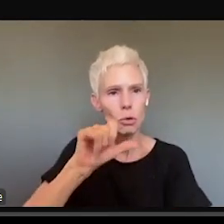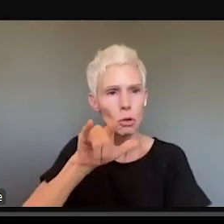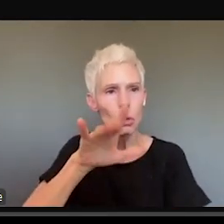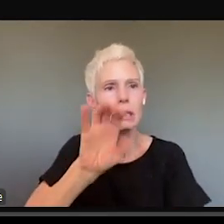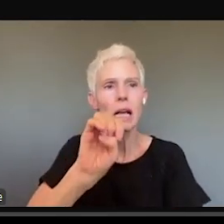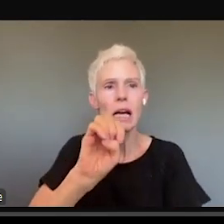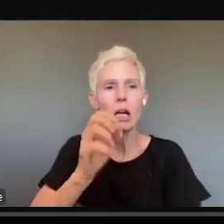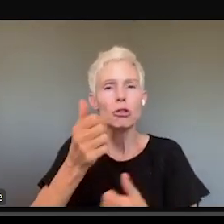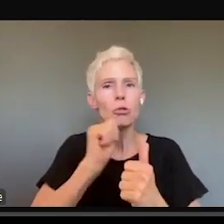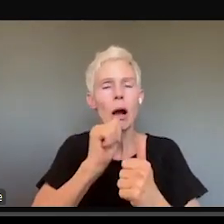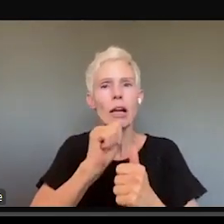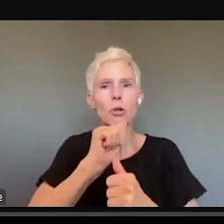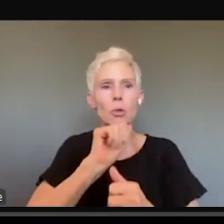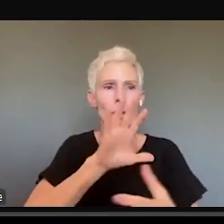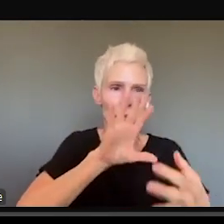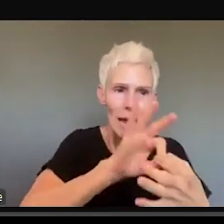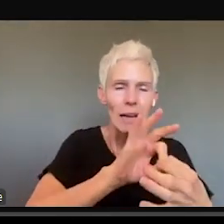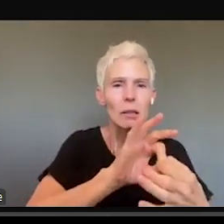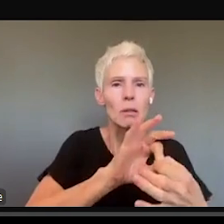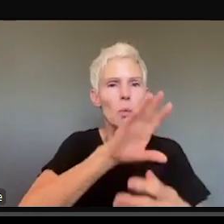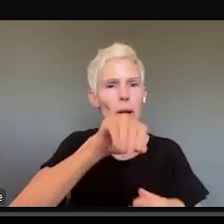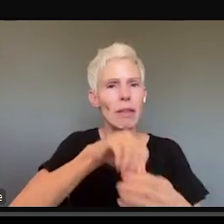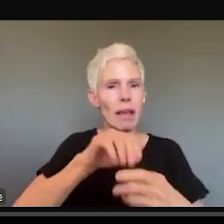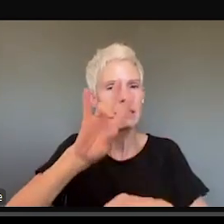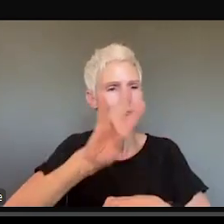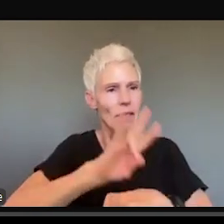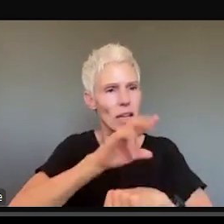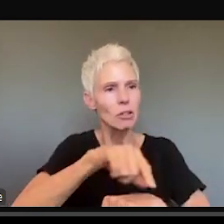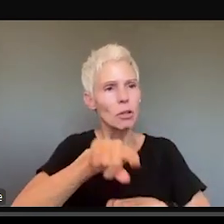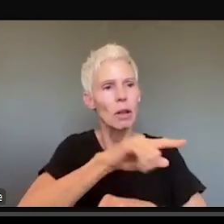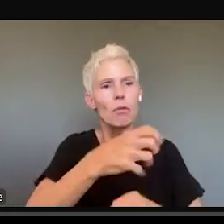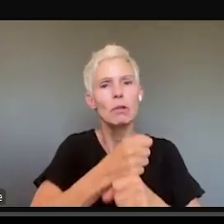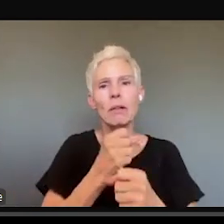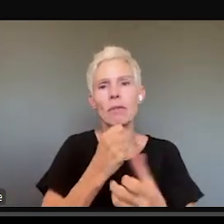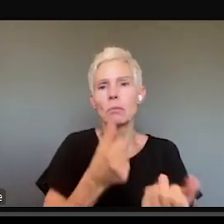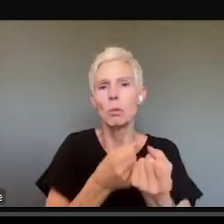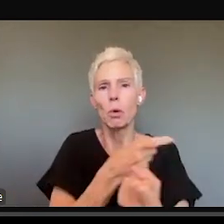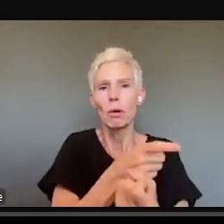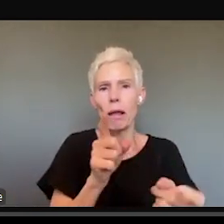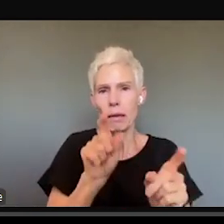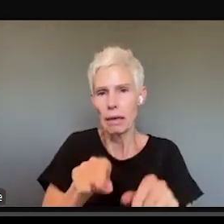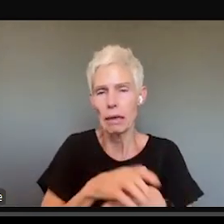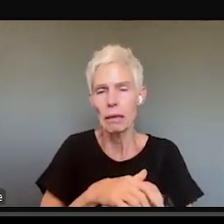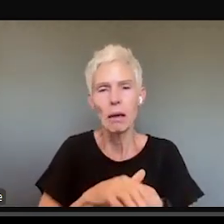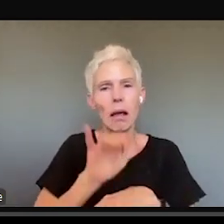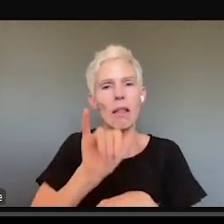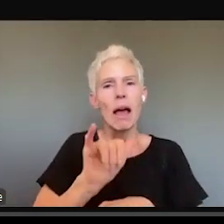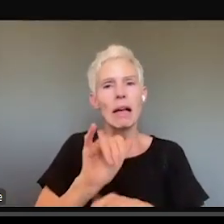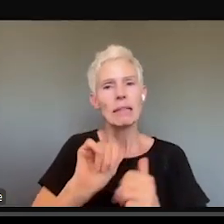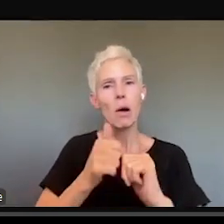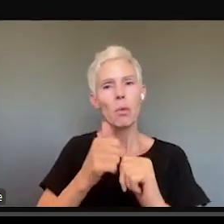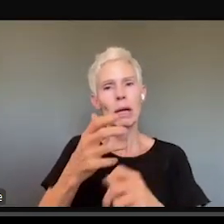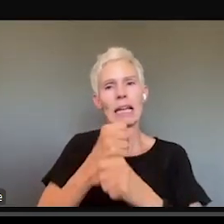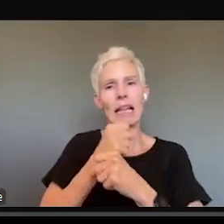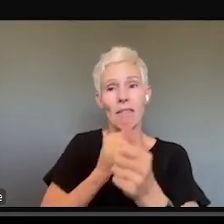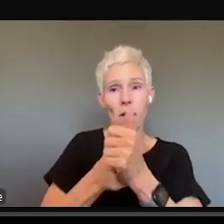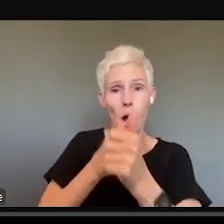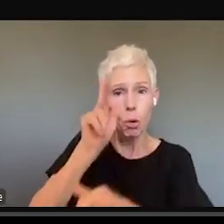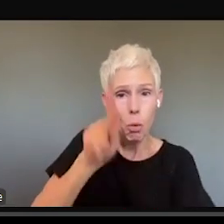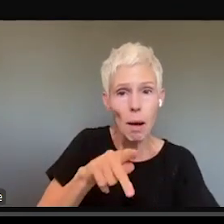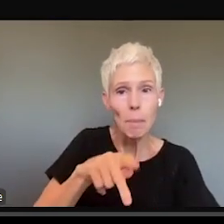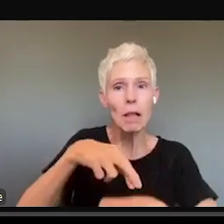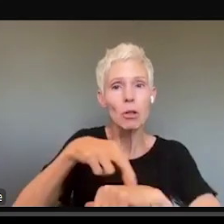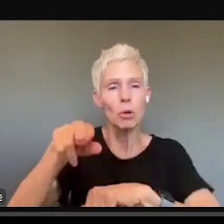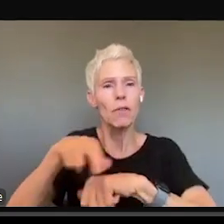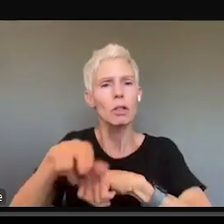to ensure that they are getting that help and that support that they need. So that's where we get our follow-up and our referrals from. So